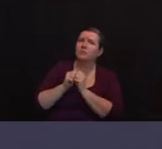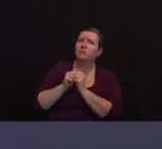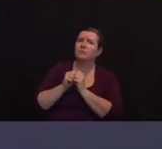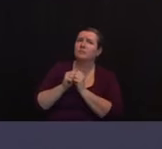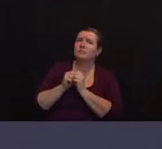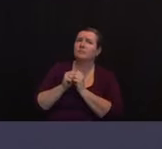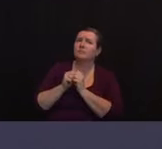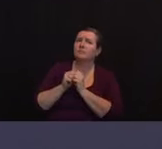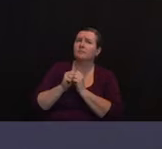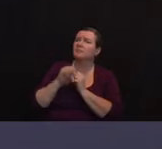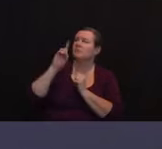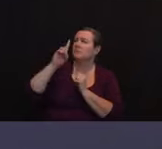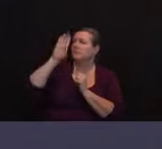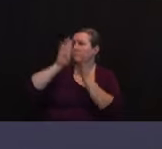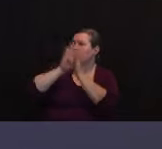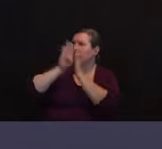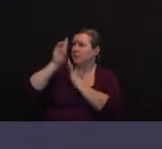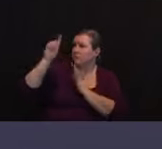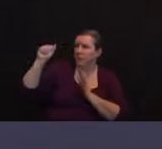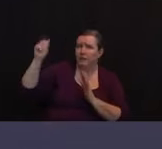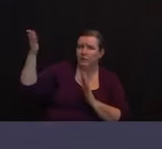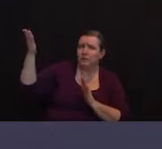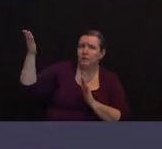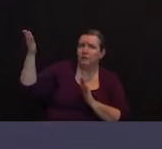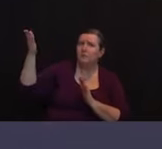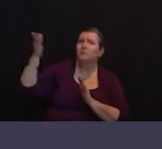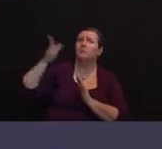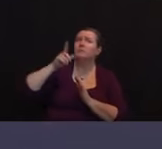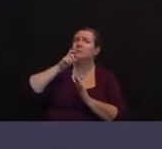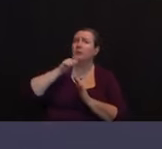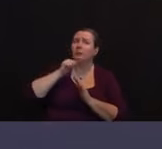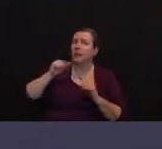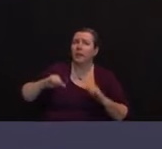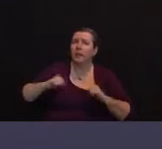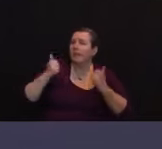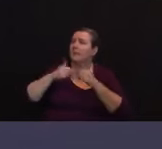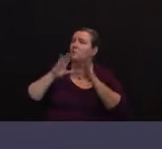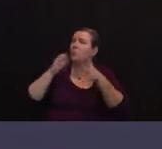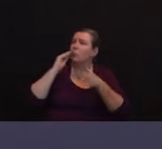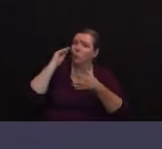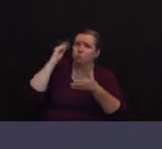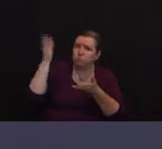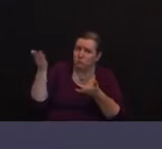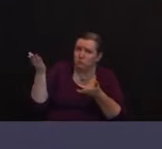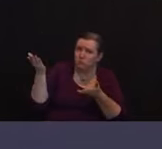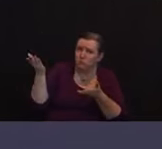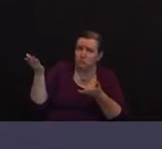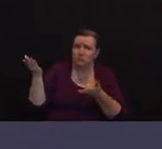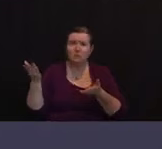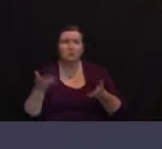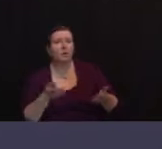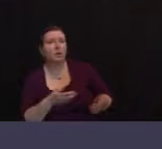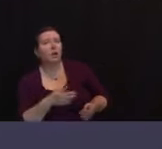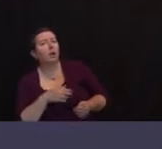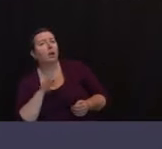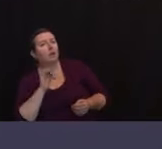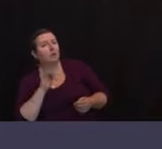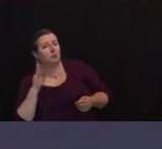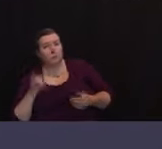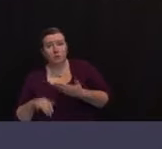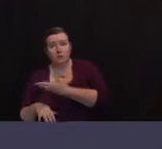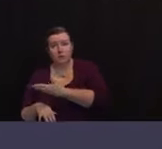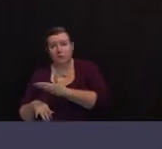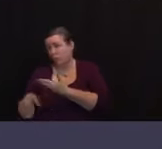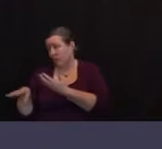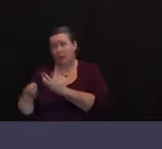Judy, you should jump in, but that's a big piece of the Johnson & Johnson reality, getting to people who